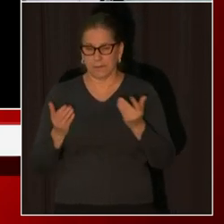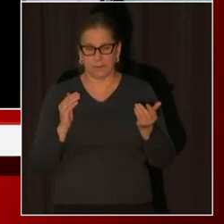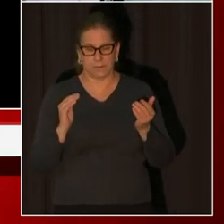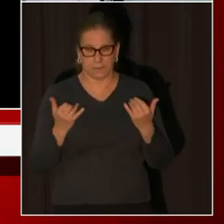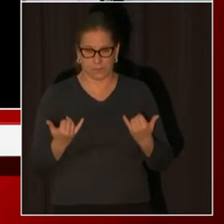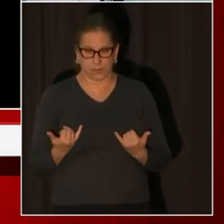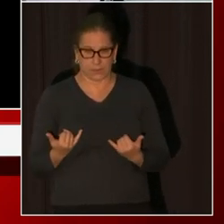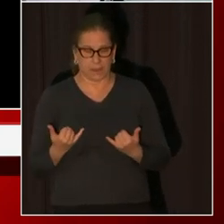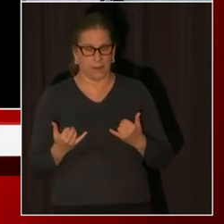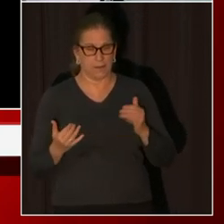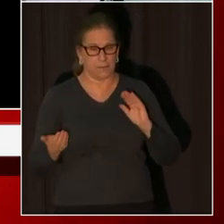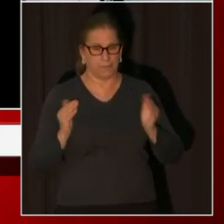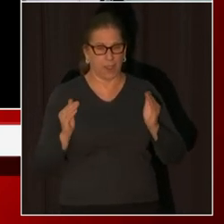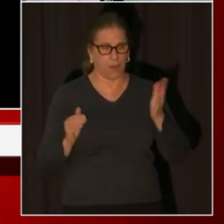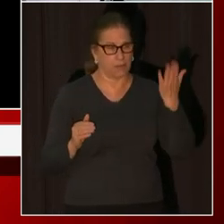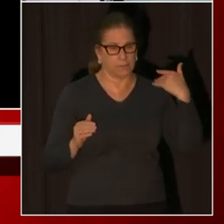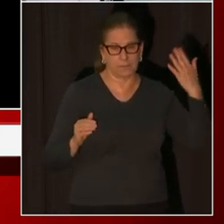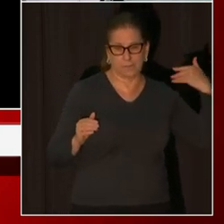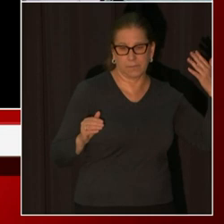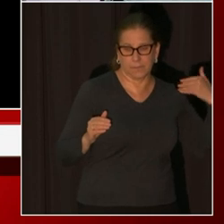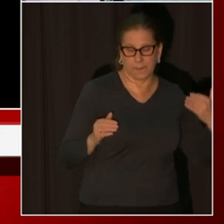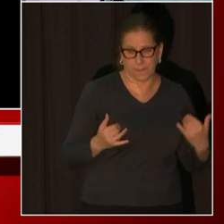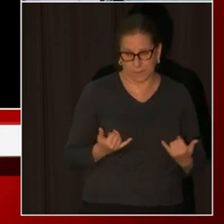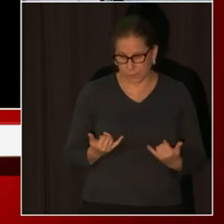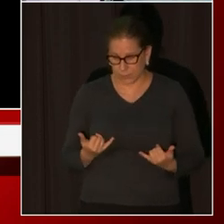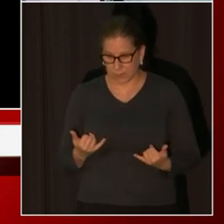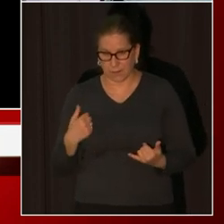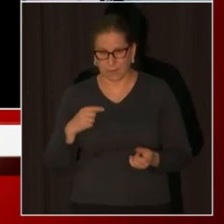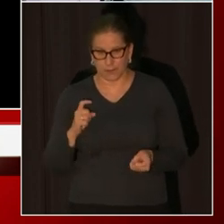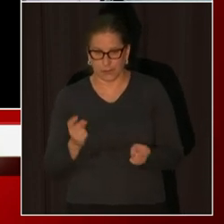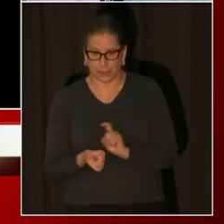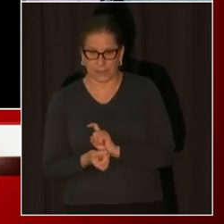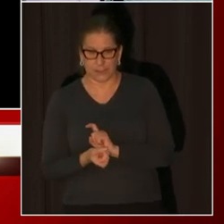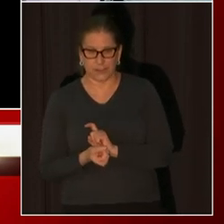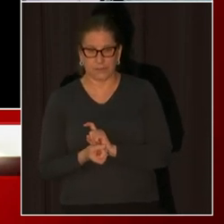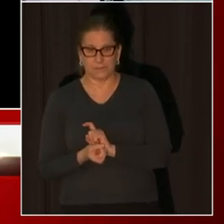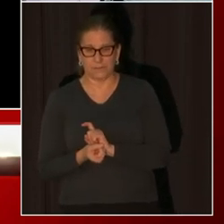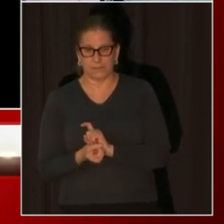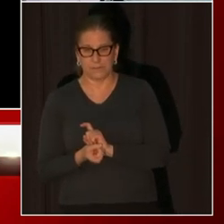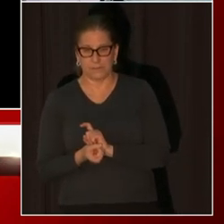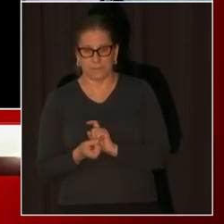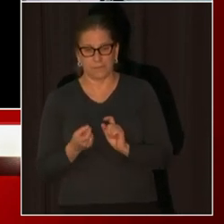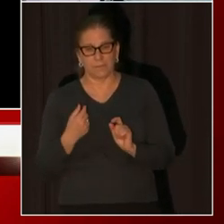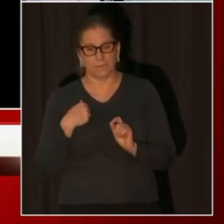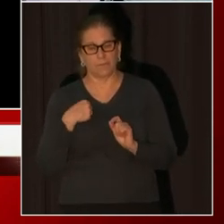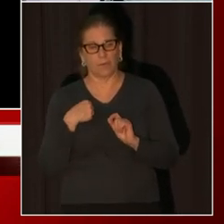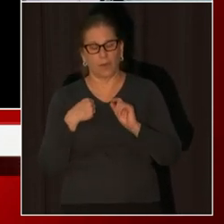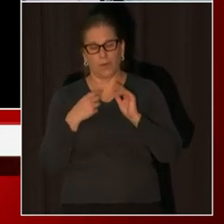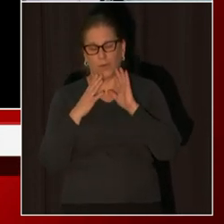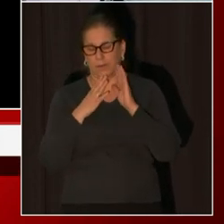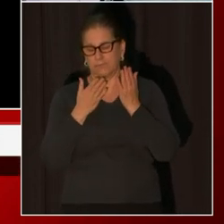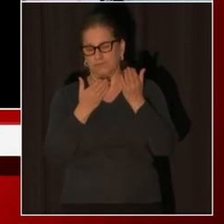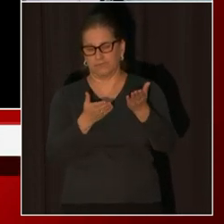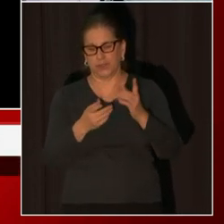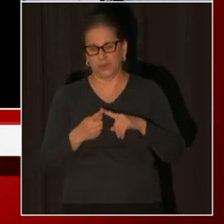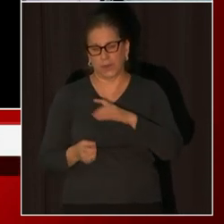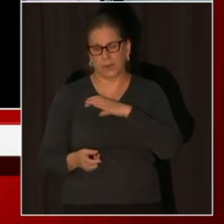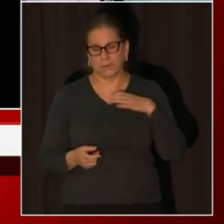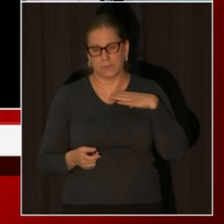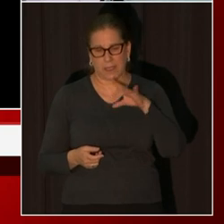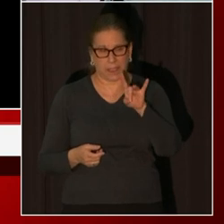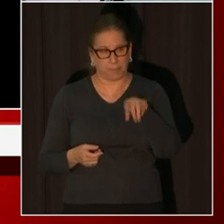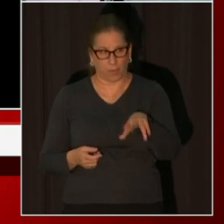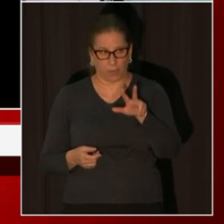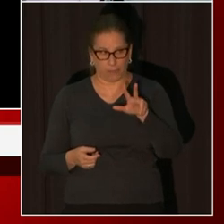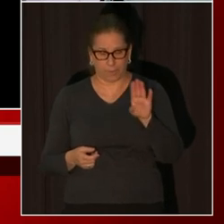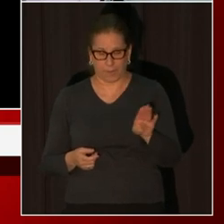budget through the supplemental that we're also providing to the council at $8.3 billion is,